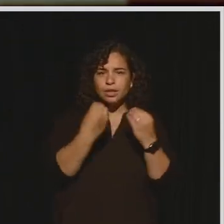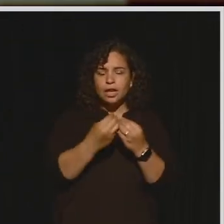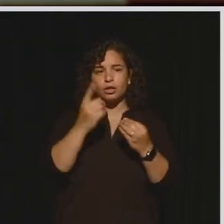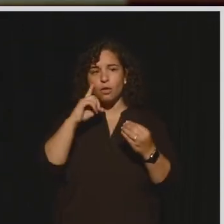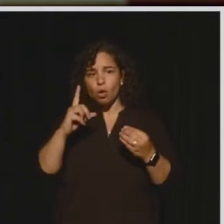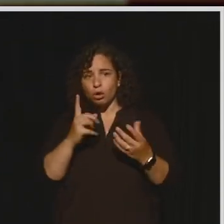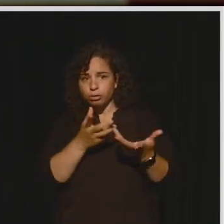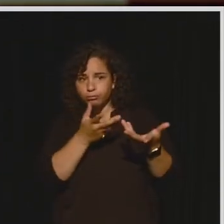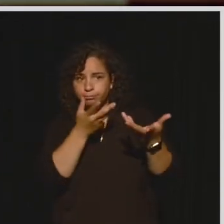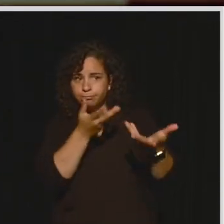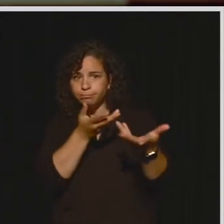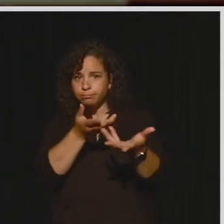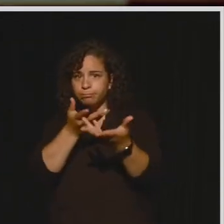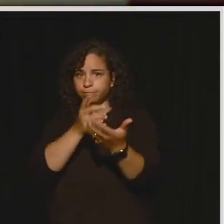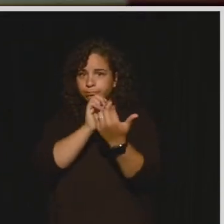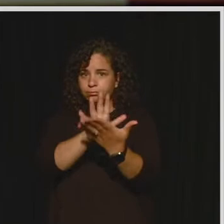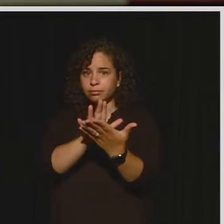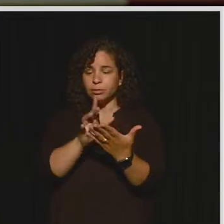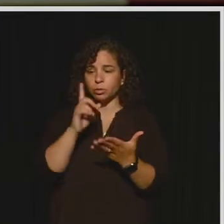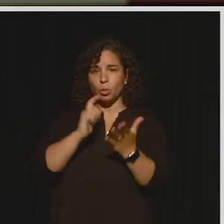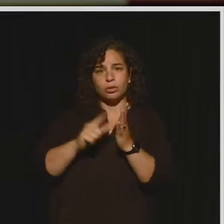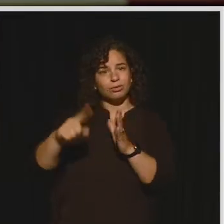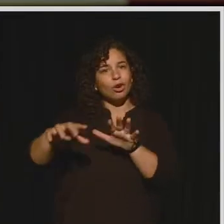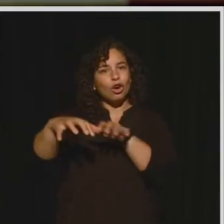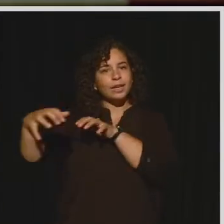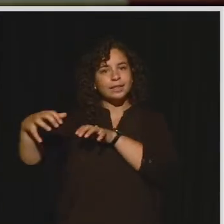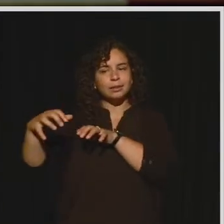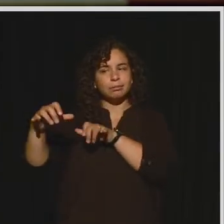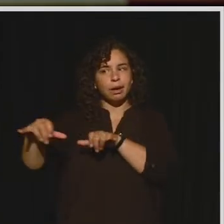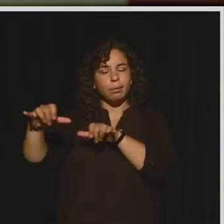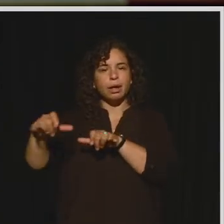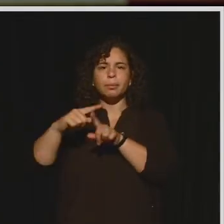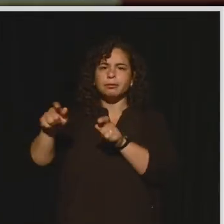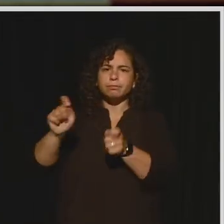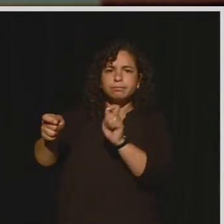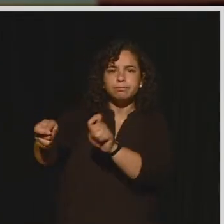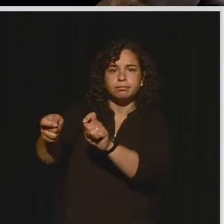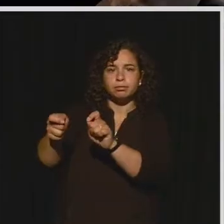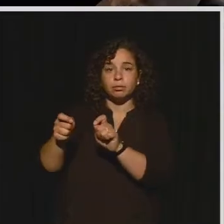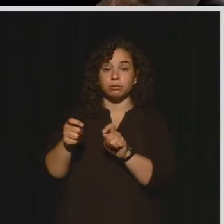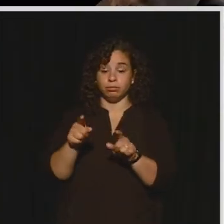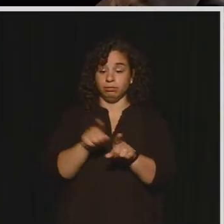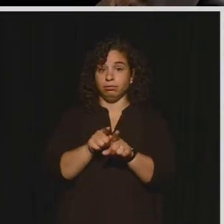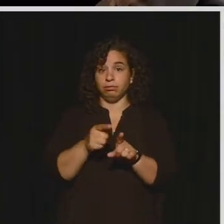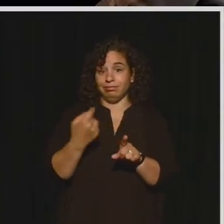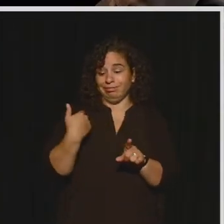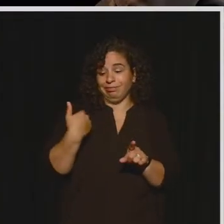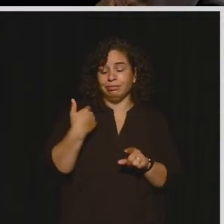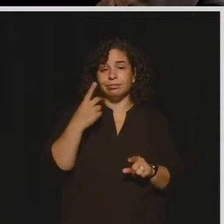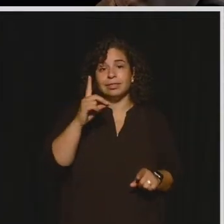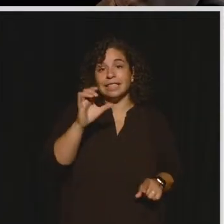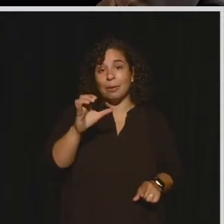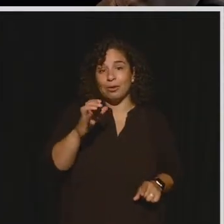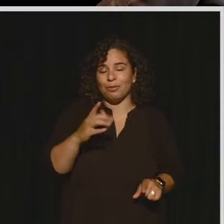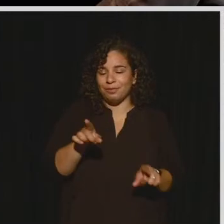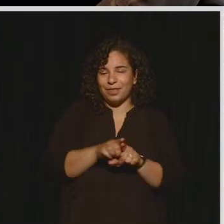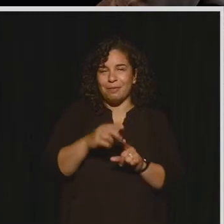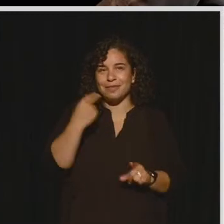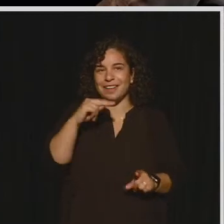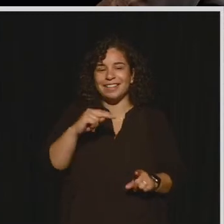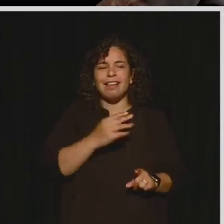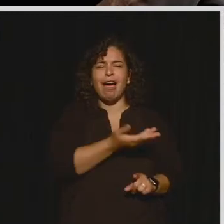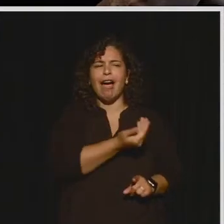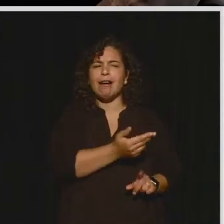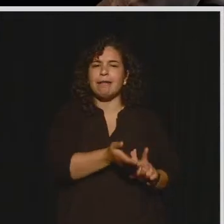change the complexion of the audiences. And then most recently this past December, she talked me into